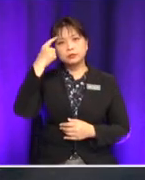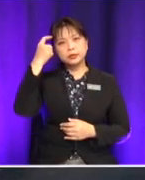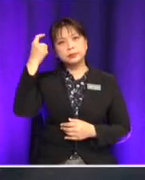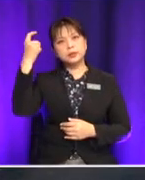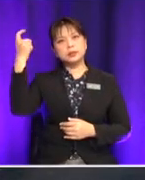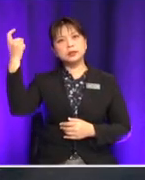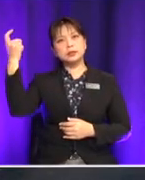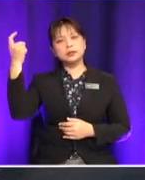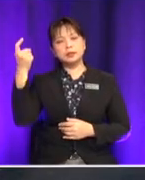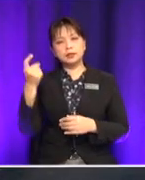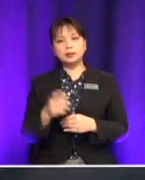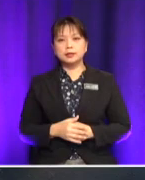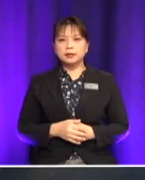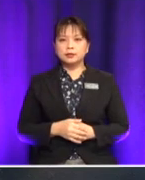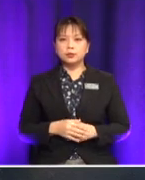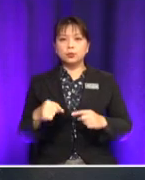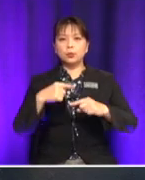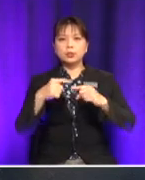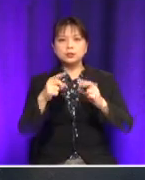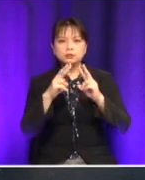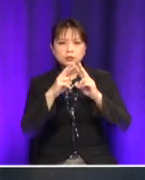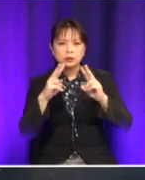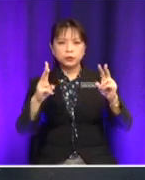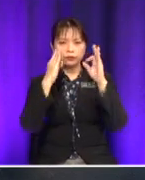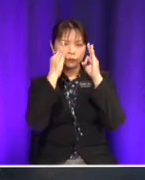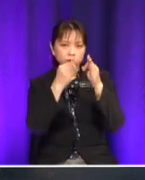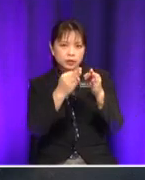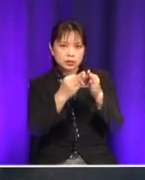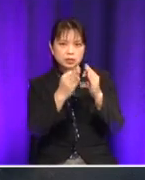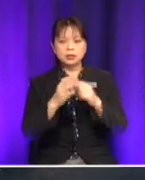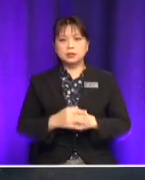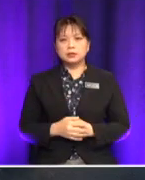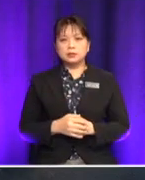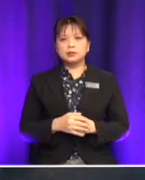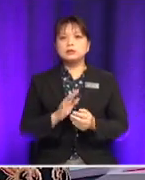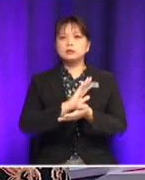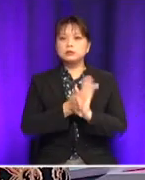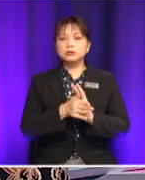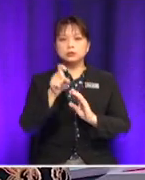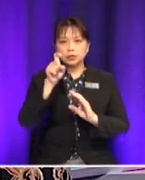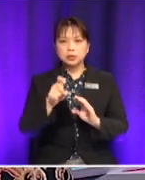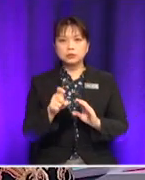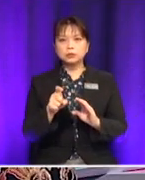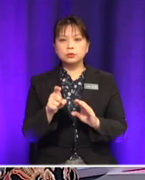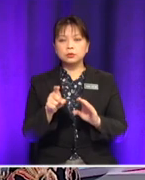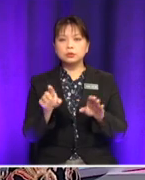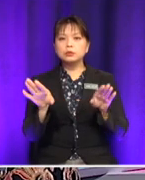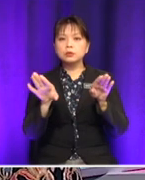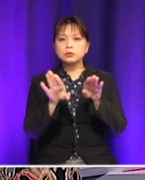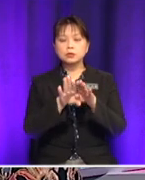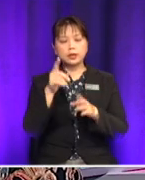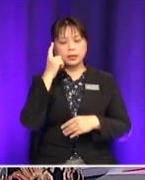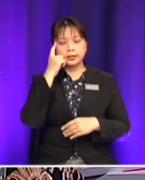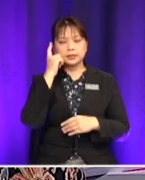sleepy when they were too focused and when they tend to close their eyes, second choice, when they go to second